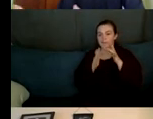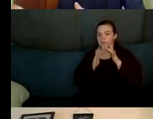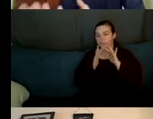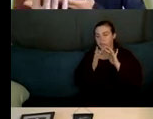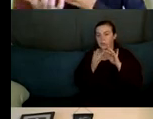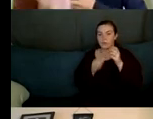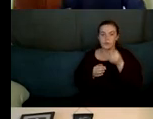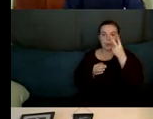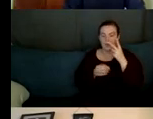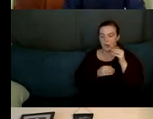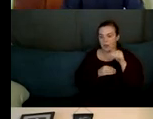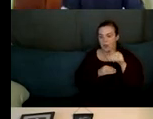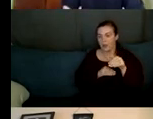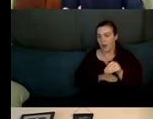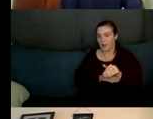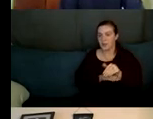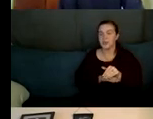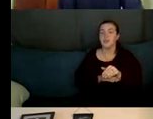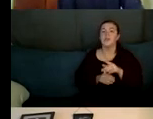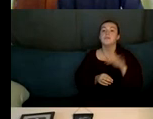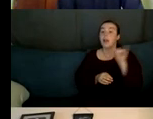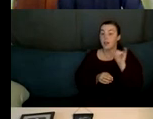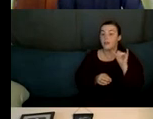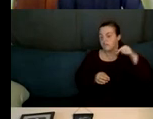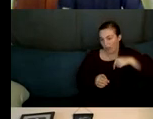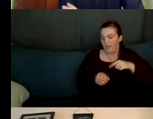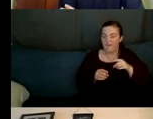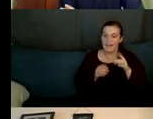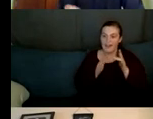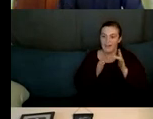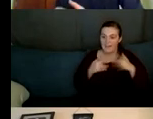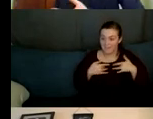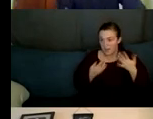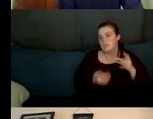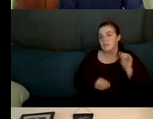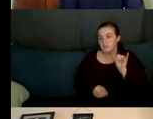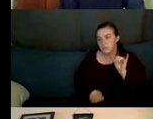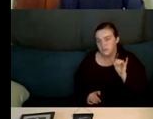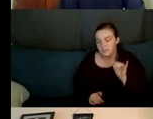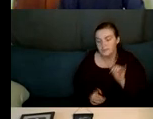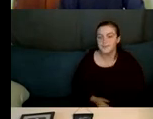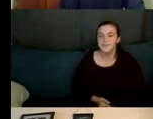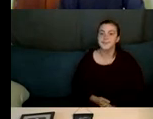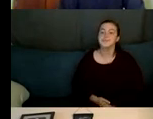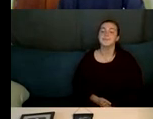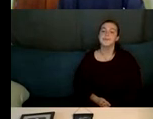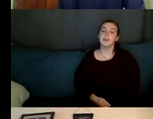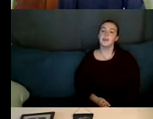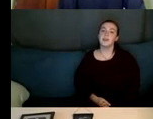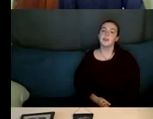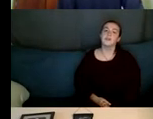but the one for this event is also another Google site that uses a lot of those same tools.